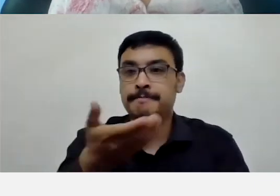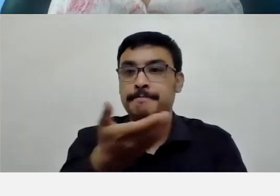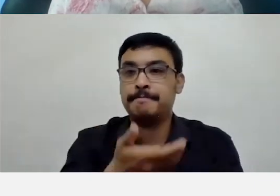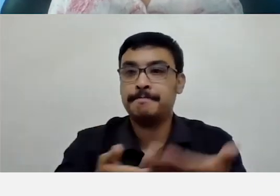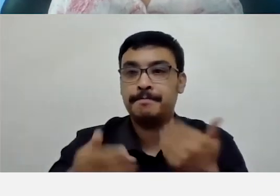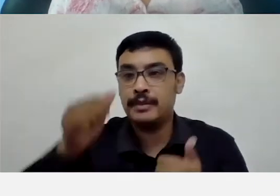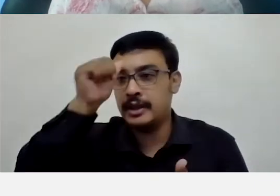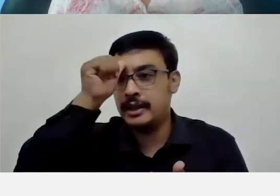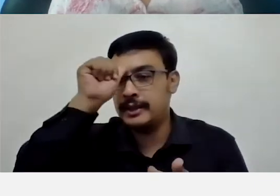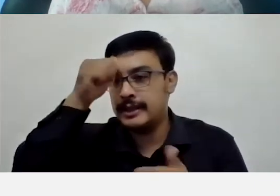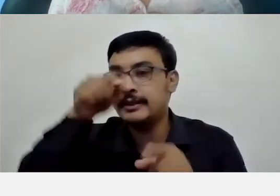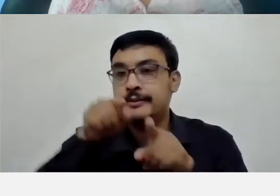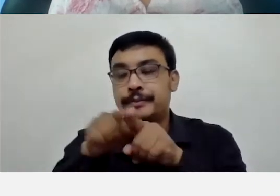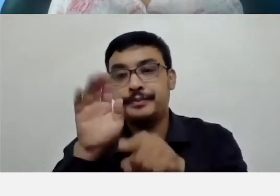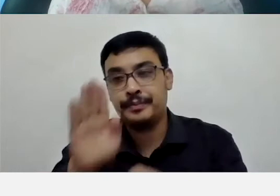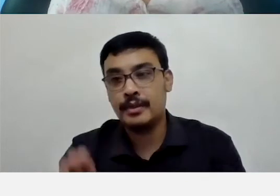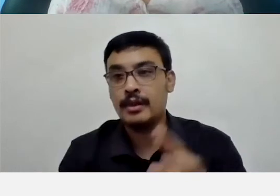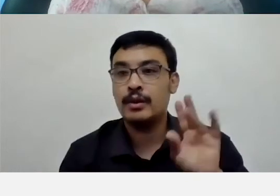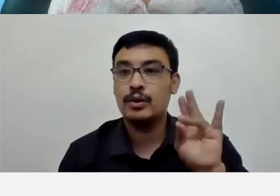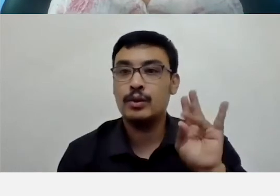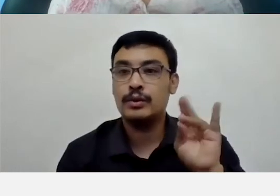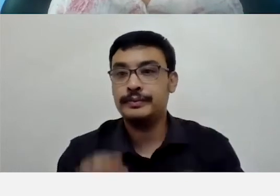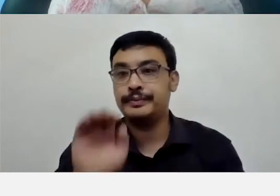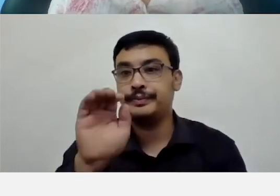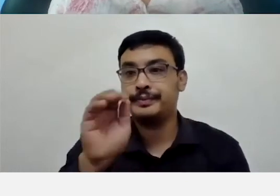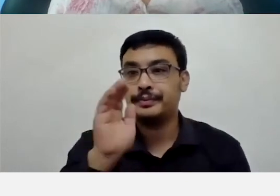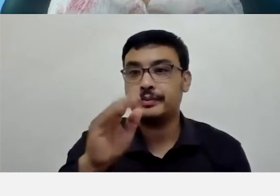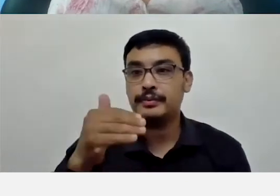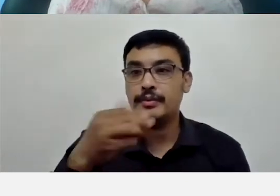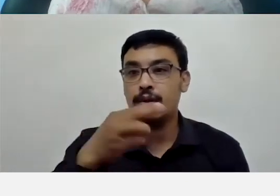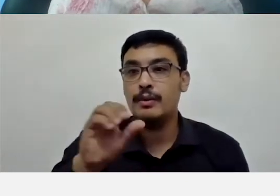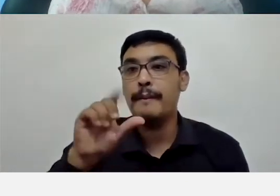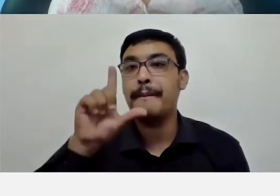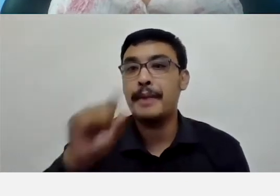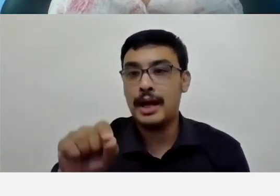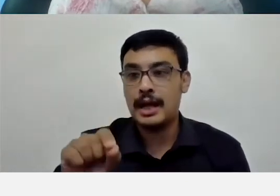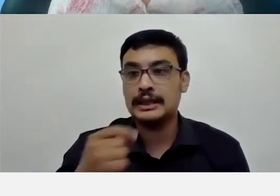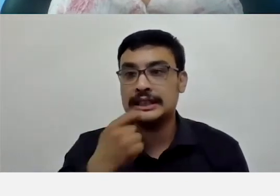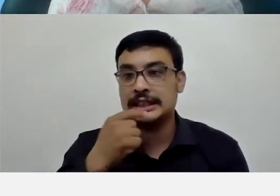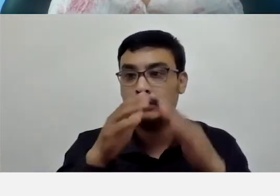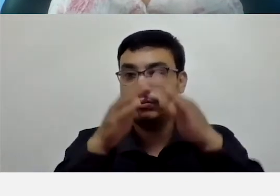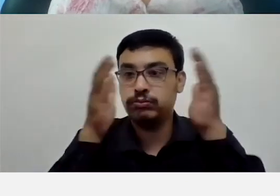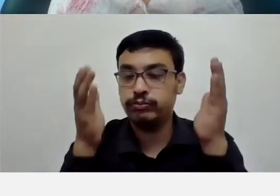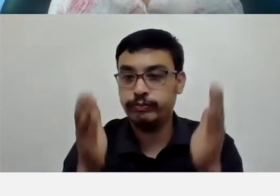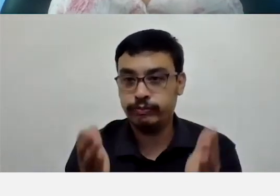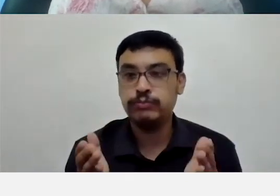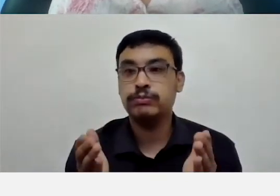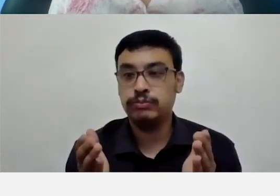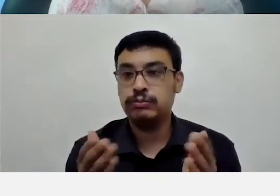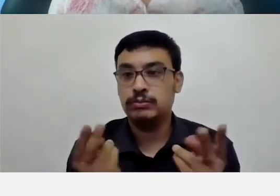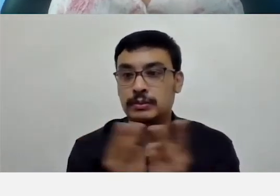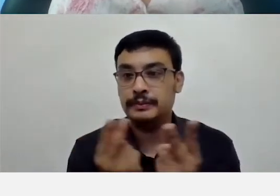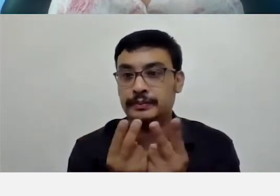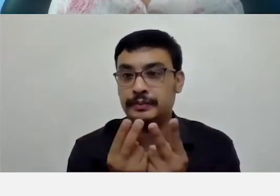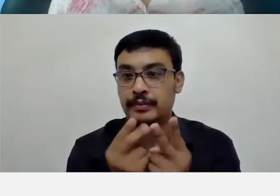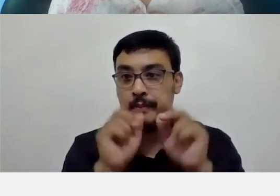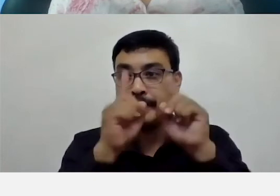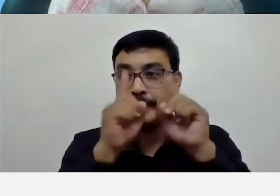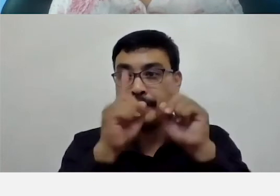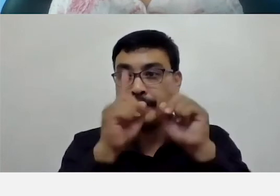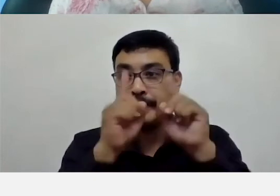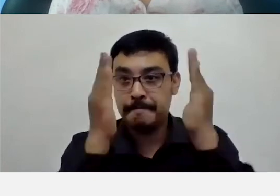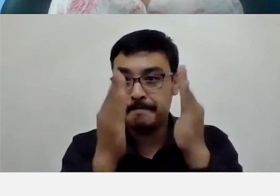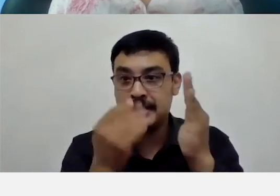So third one is a stupa style with the white dome. So at starting there is a plinth, and the second step is a white